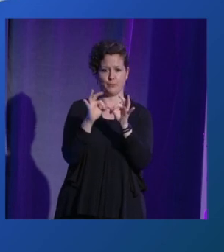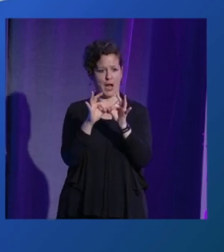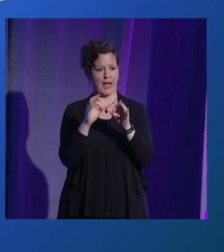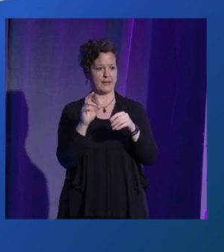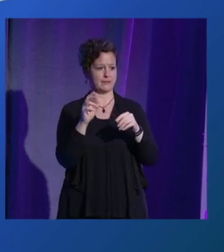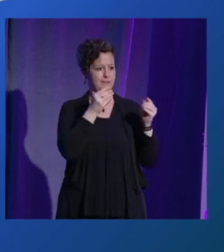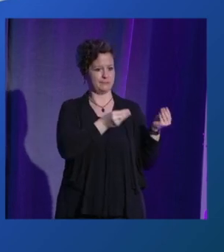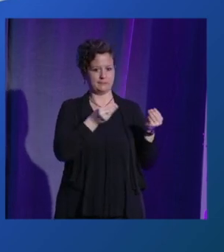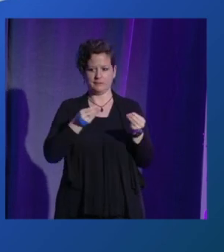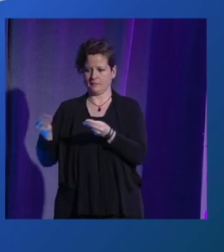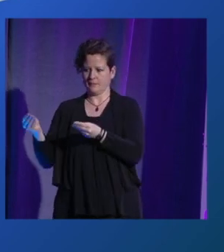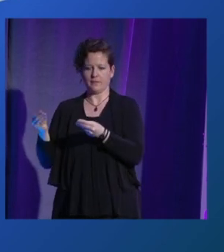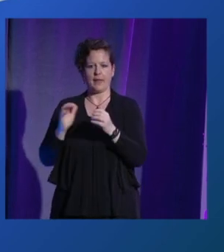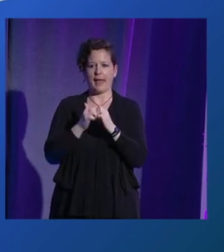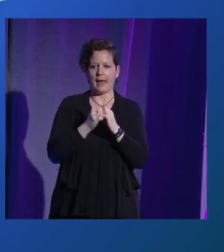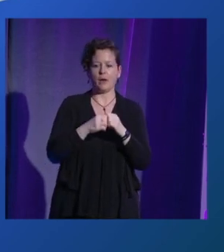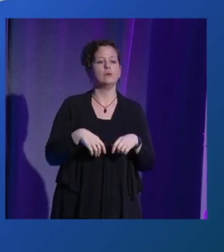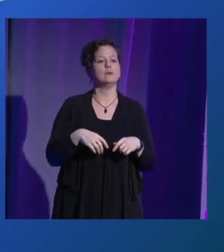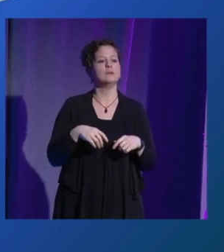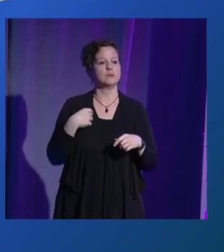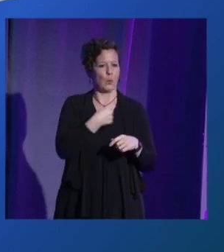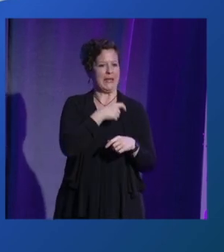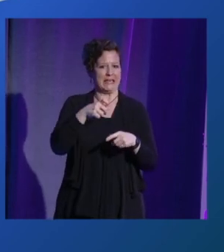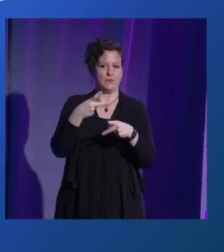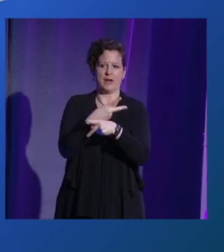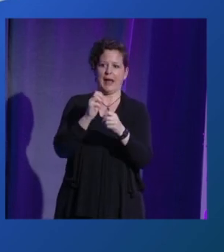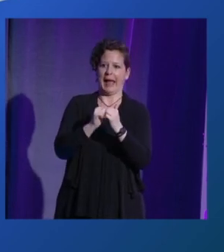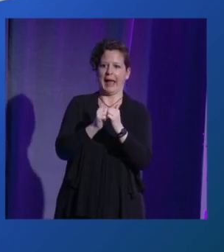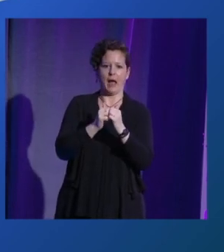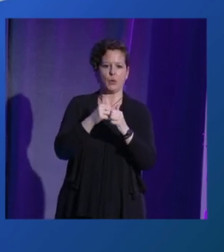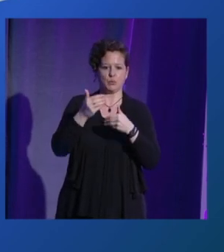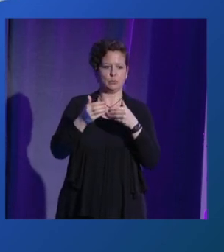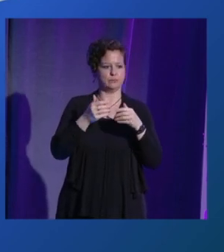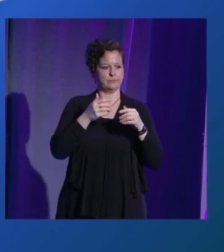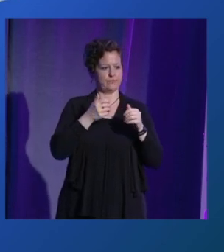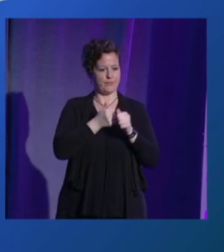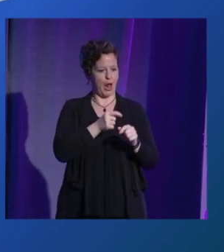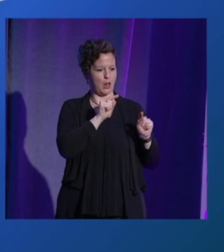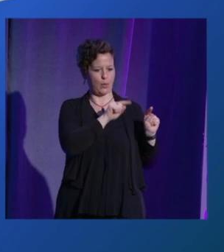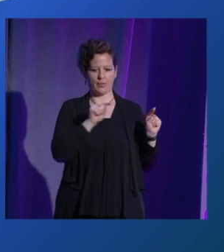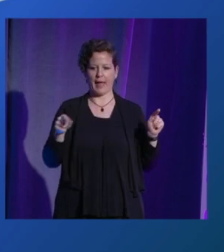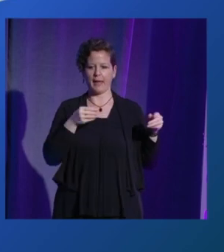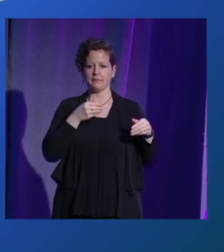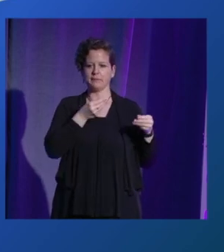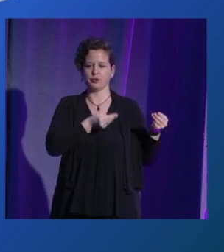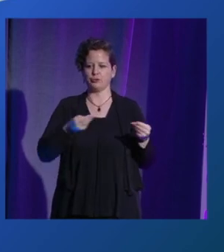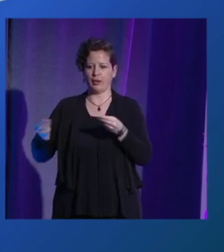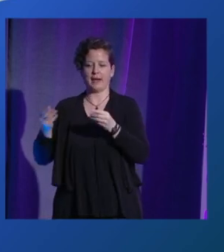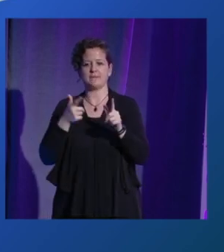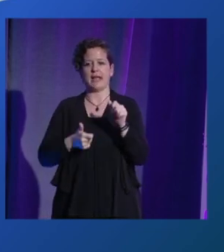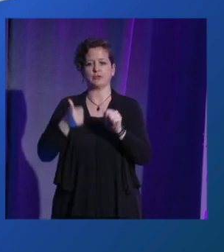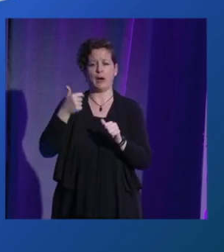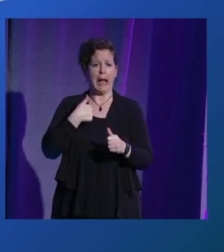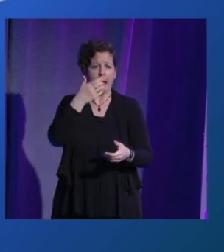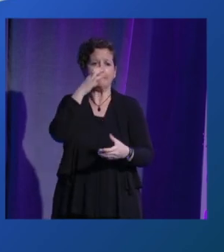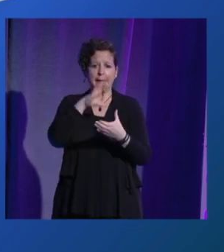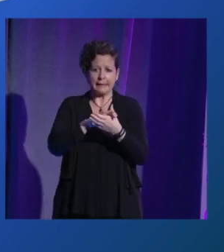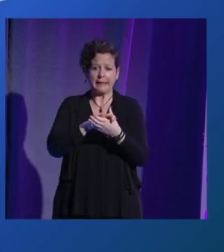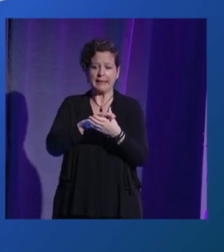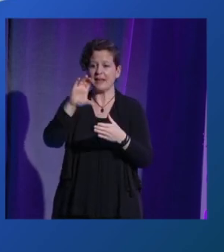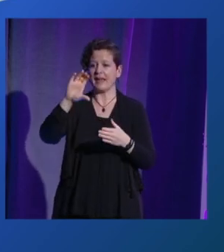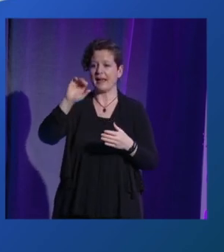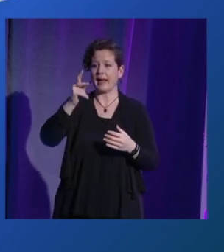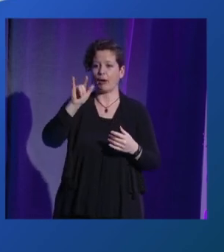of effective way and a much quicker way um and you know I'm a big believer in you know the power of capitalism right when people get paid to do